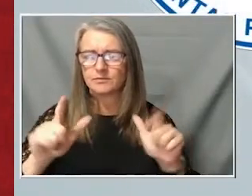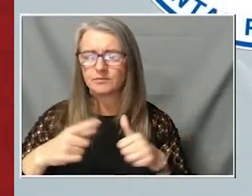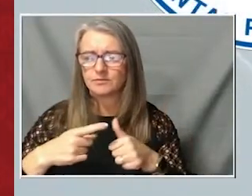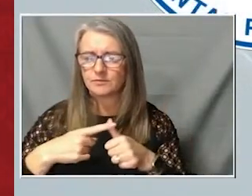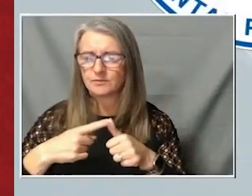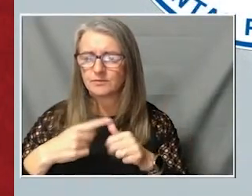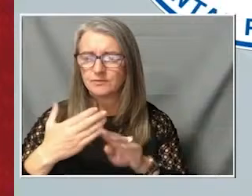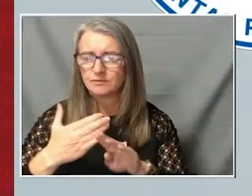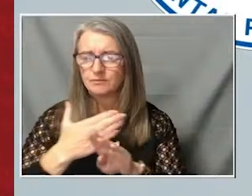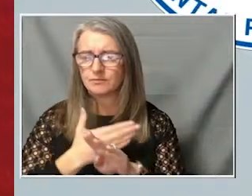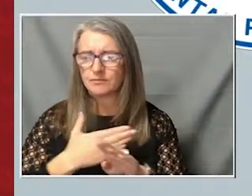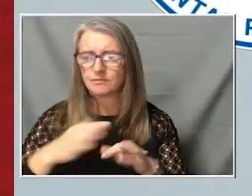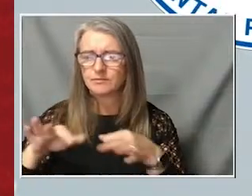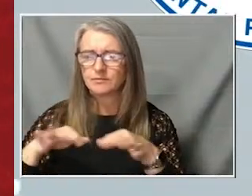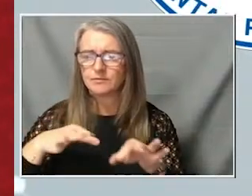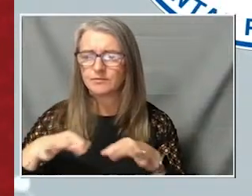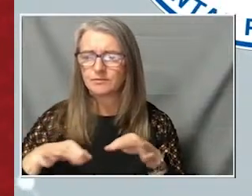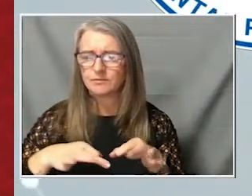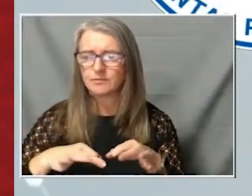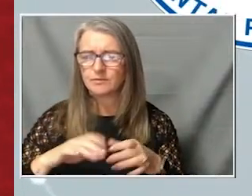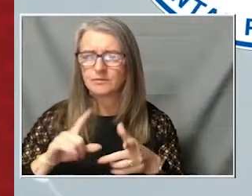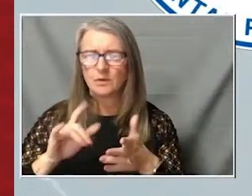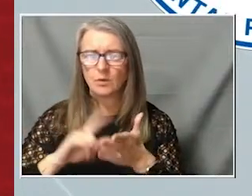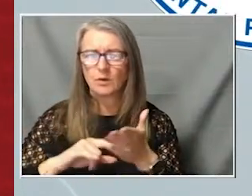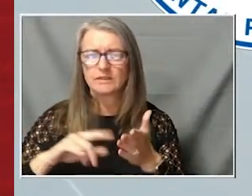that, what's a picocurie?